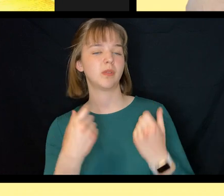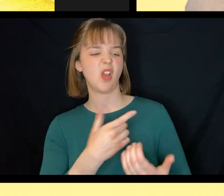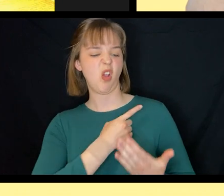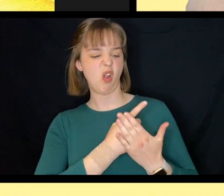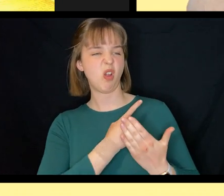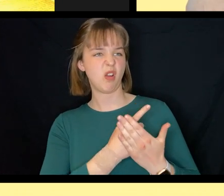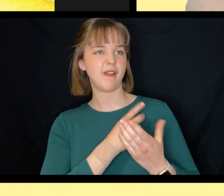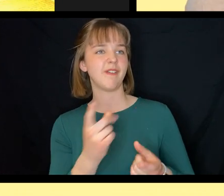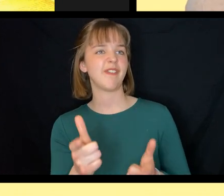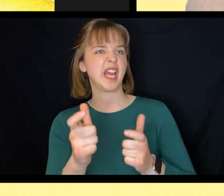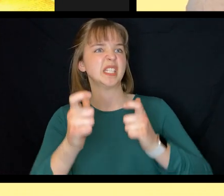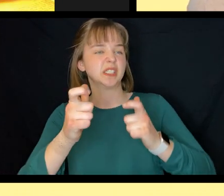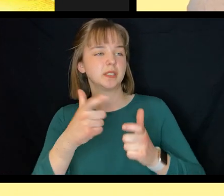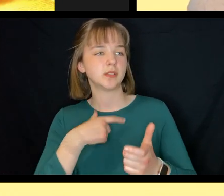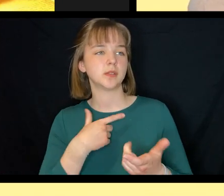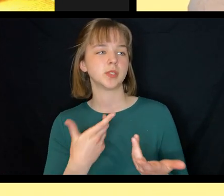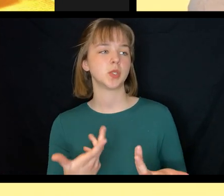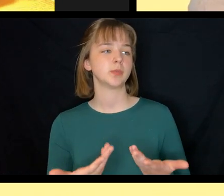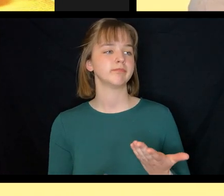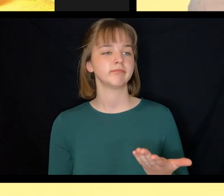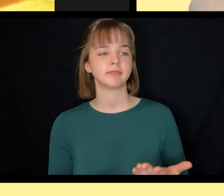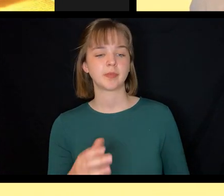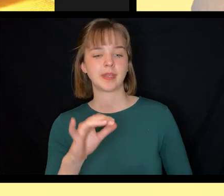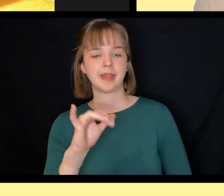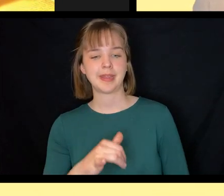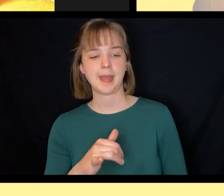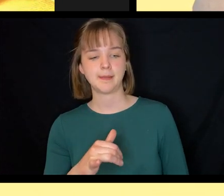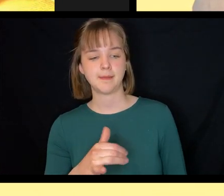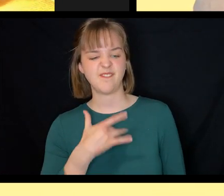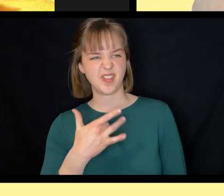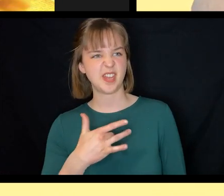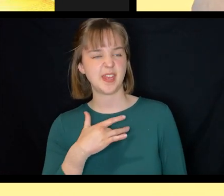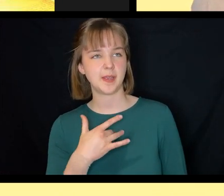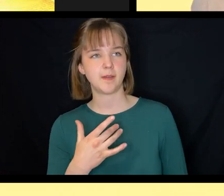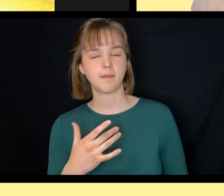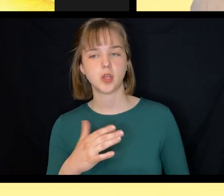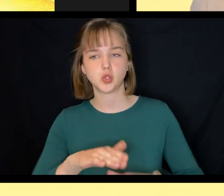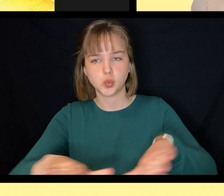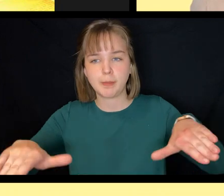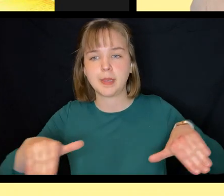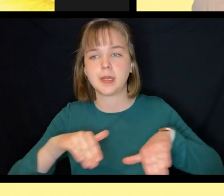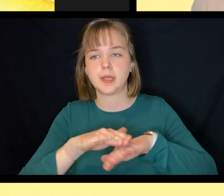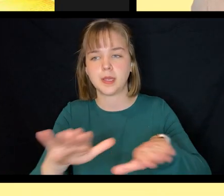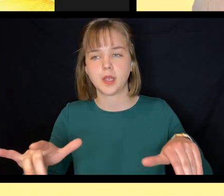in it, like kind of come as close as you can to relating that feeling of like